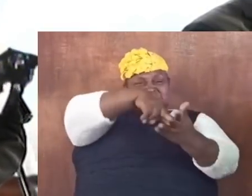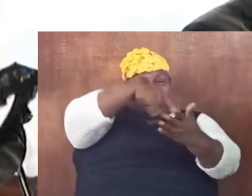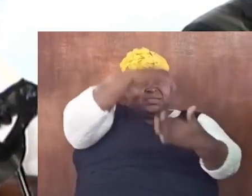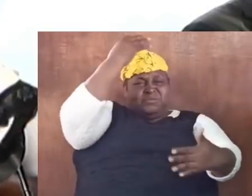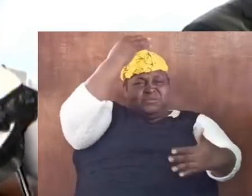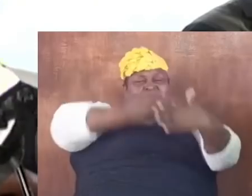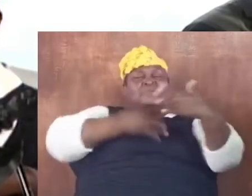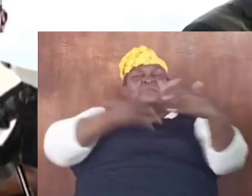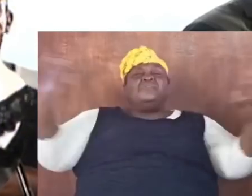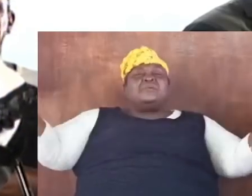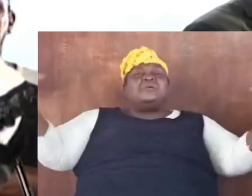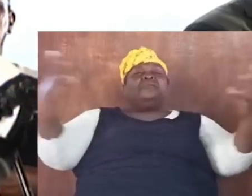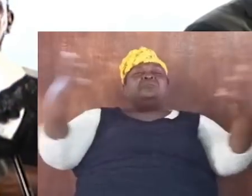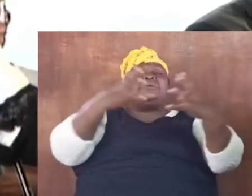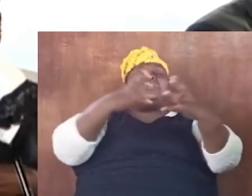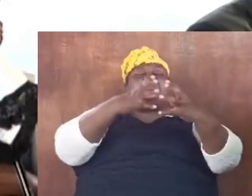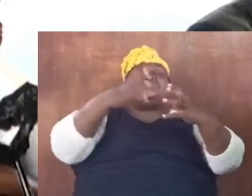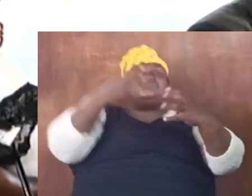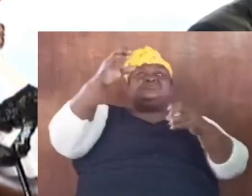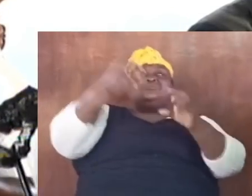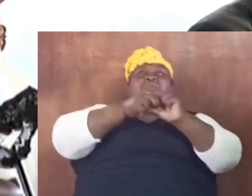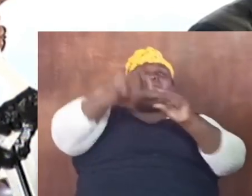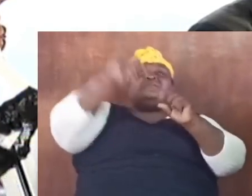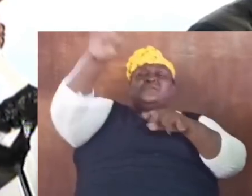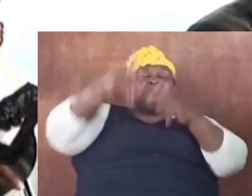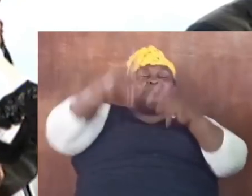the congregation of your people,